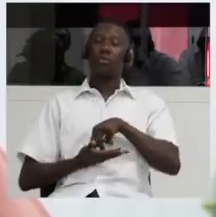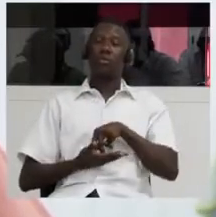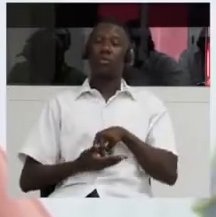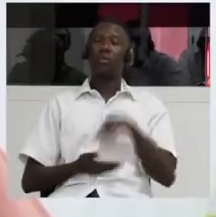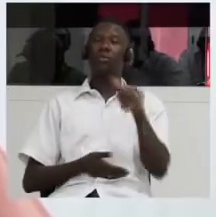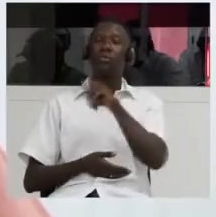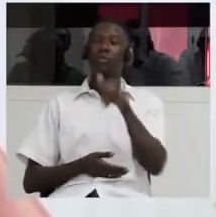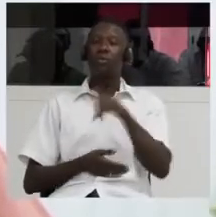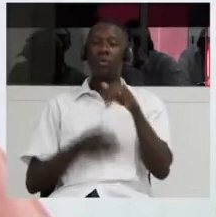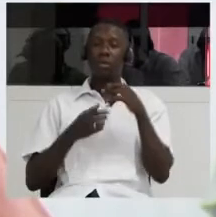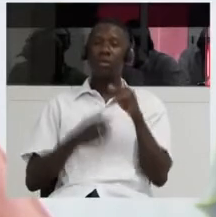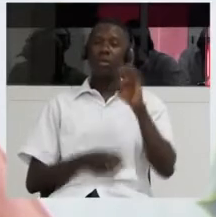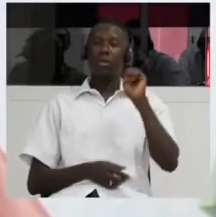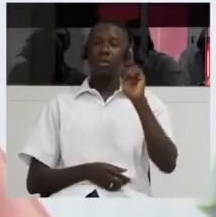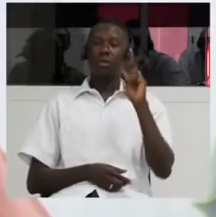are you referring to? Singate.